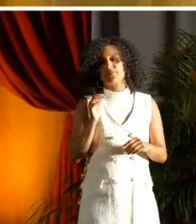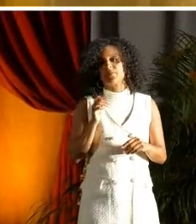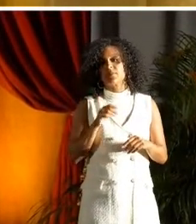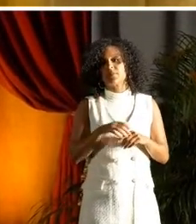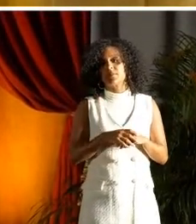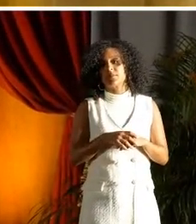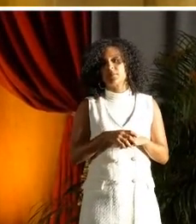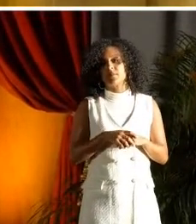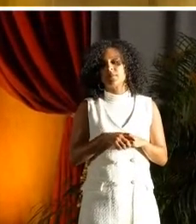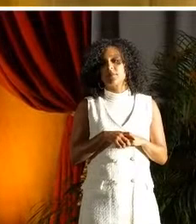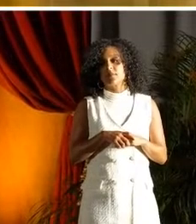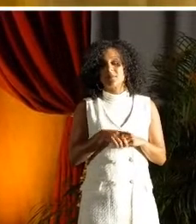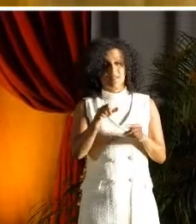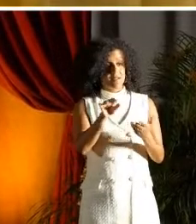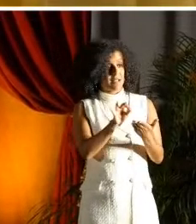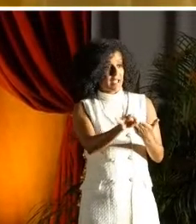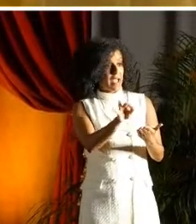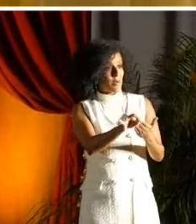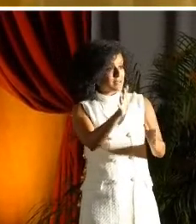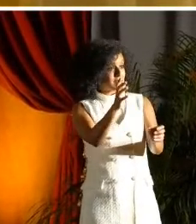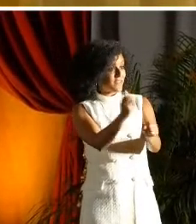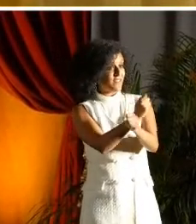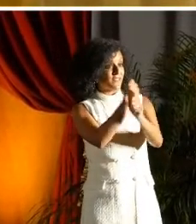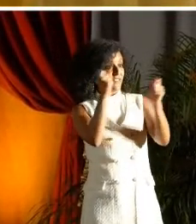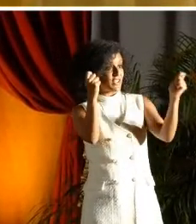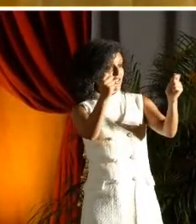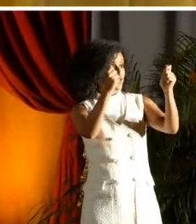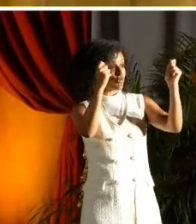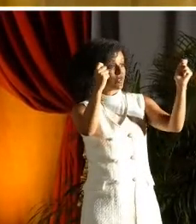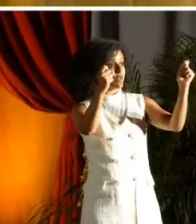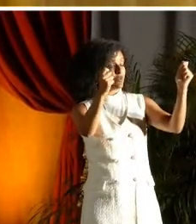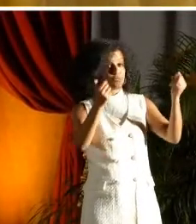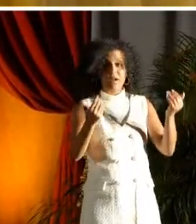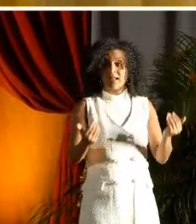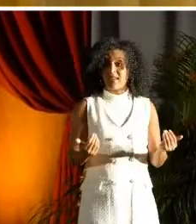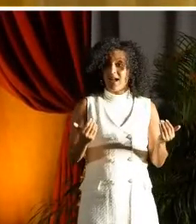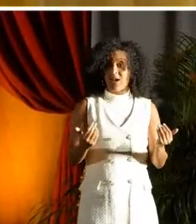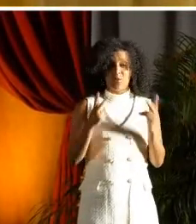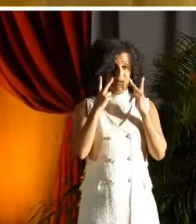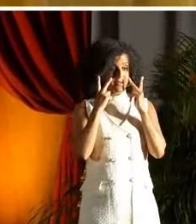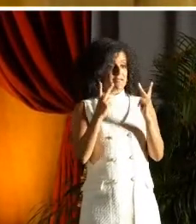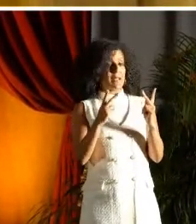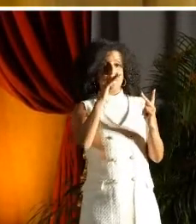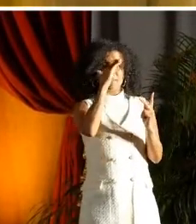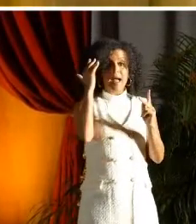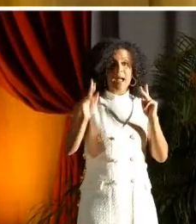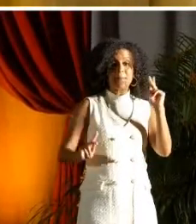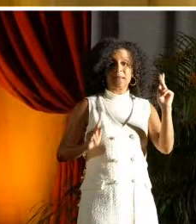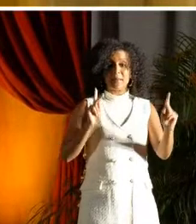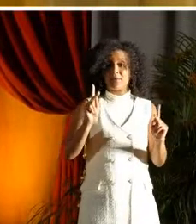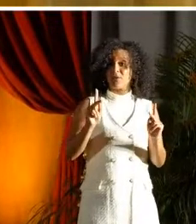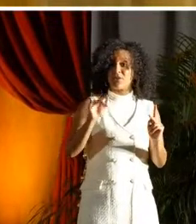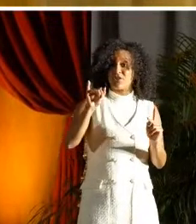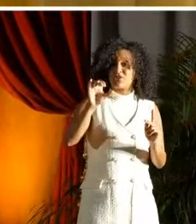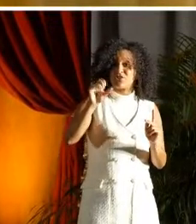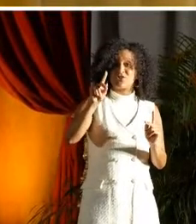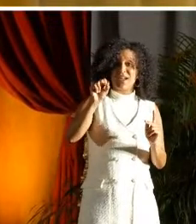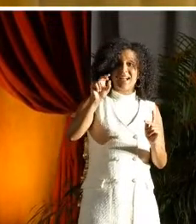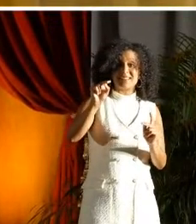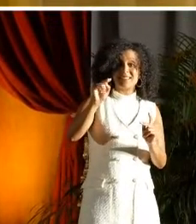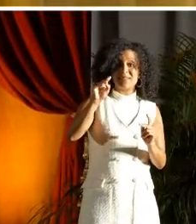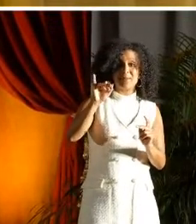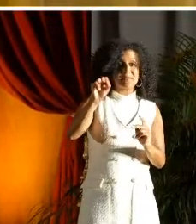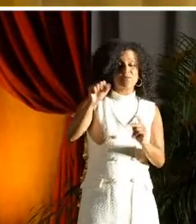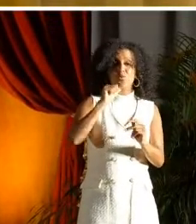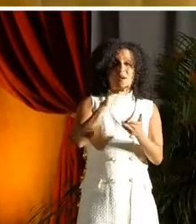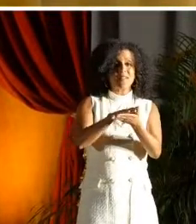does that count as victory when right now black people in Jackson, Mississippi don't have